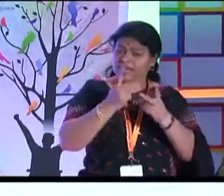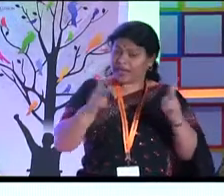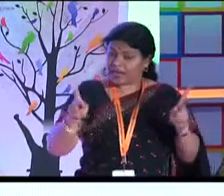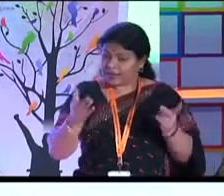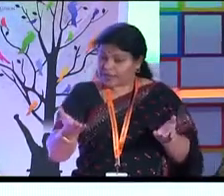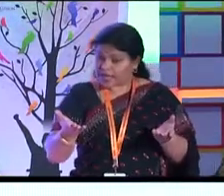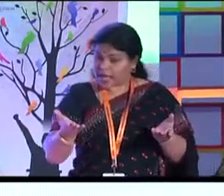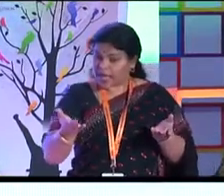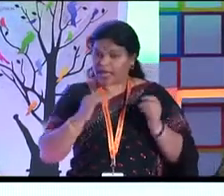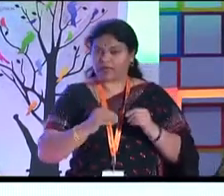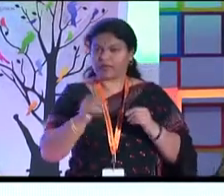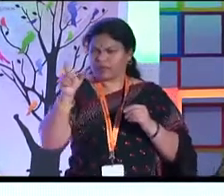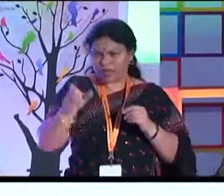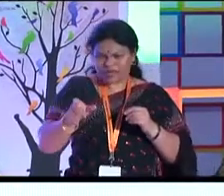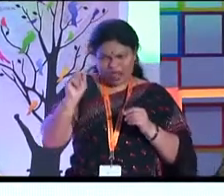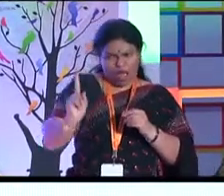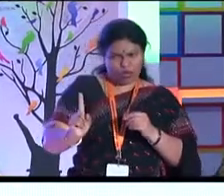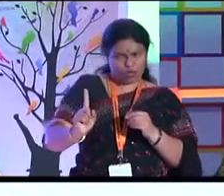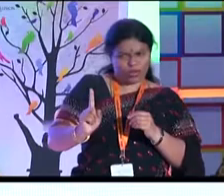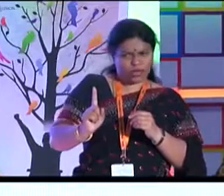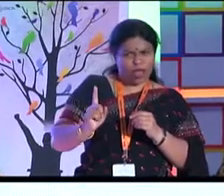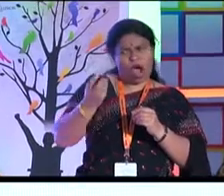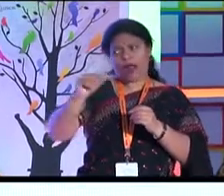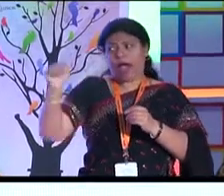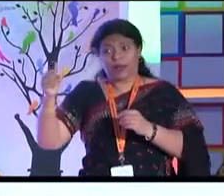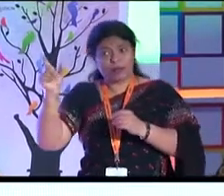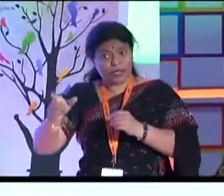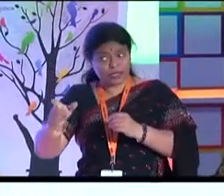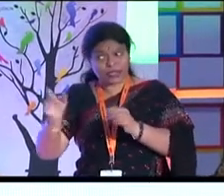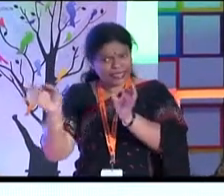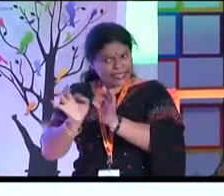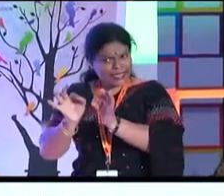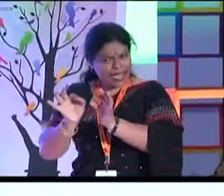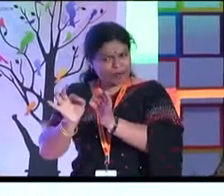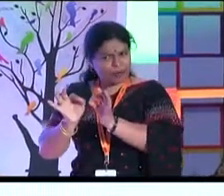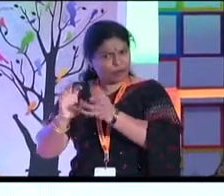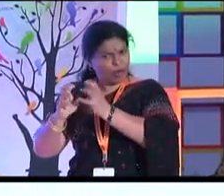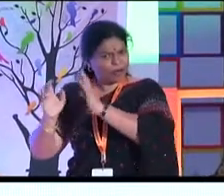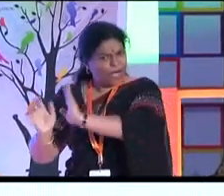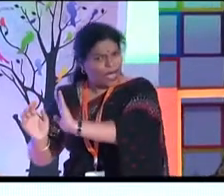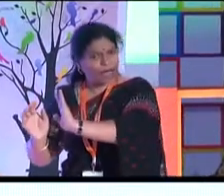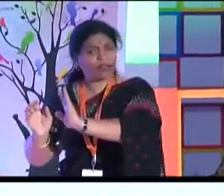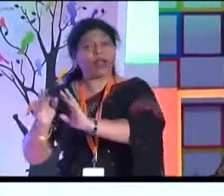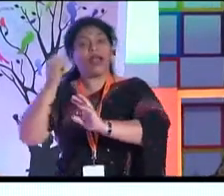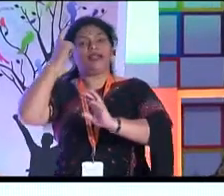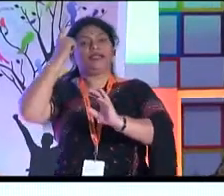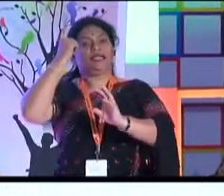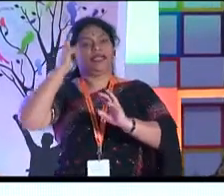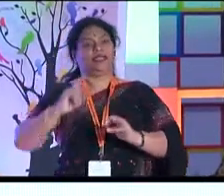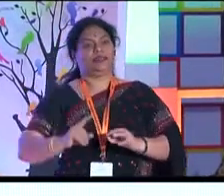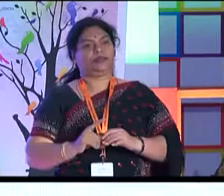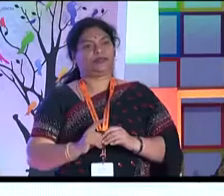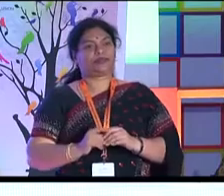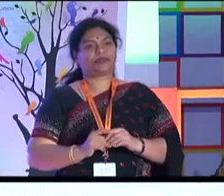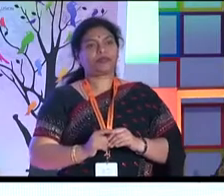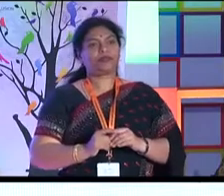difference between one person in the family with another person in the family because they have the same gene pool? And understand it.